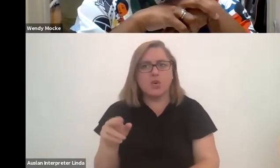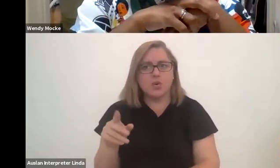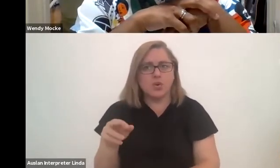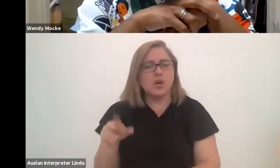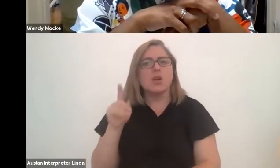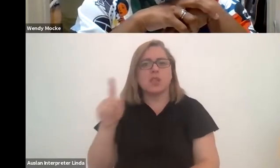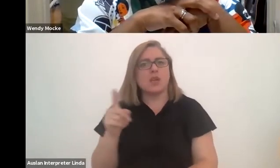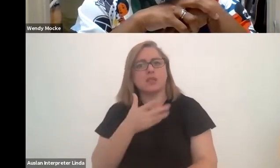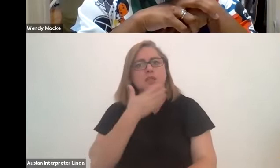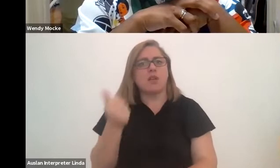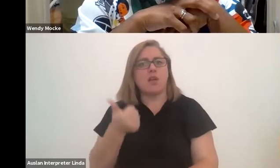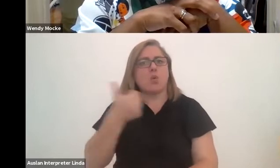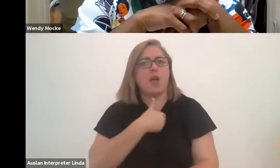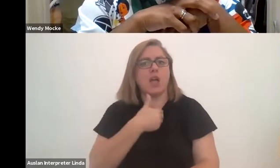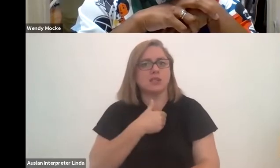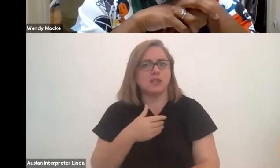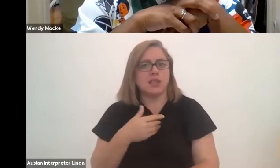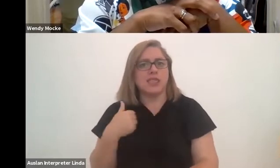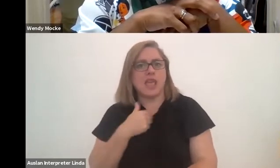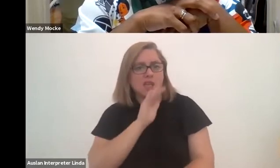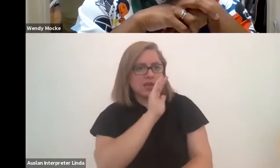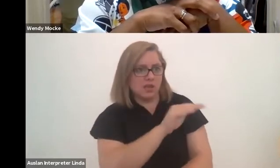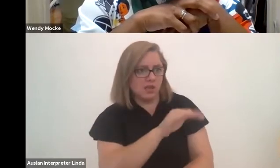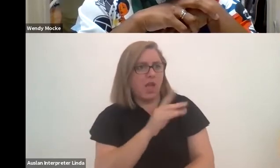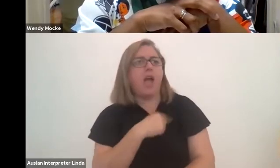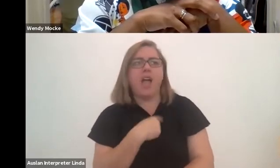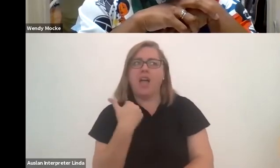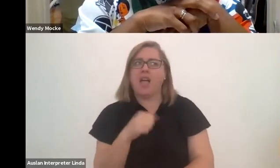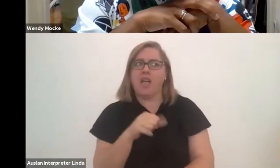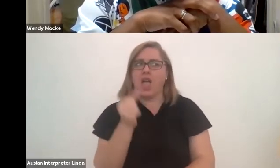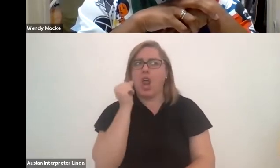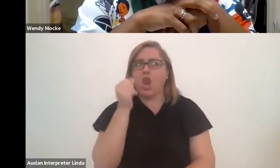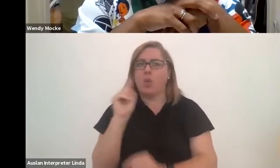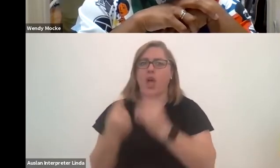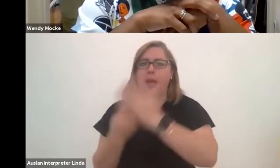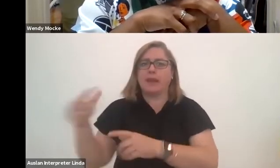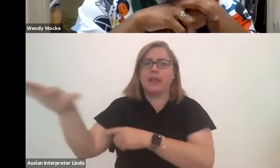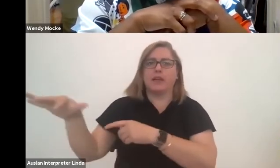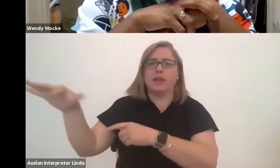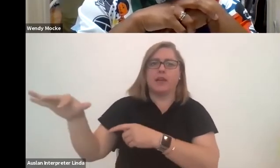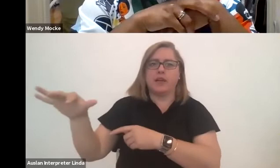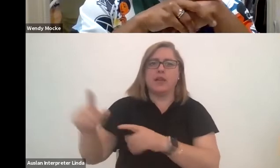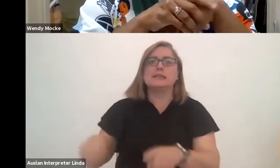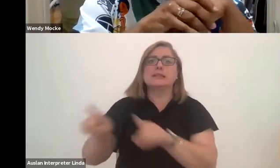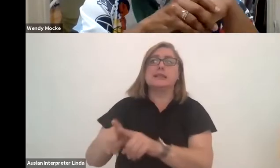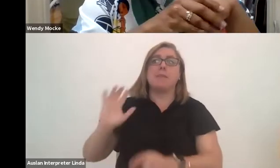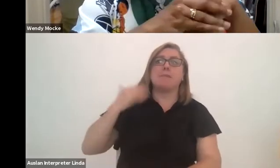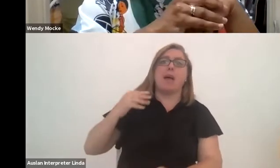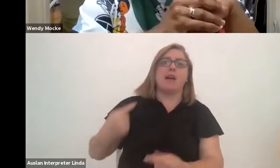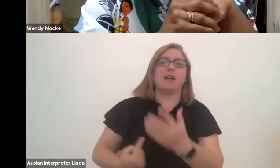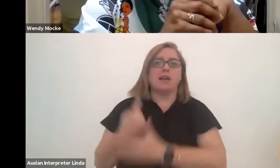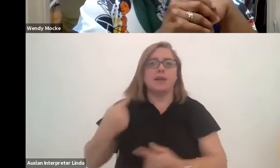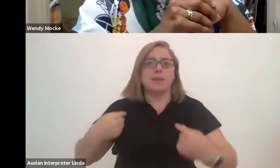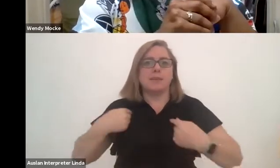kind thing and reached out and said, hey, I can see this is happening. They did the same thing to me, or they did the same thing to